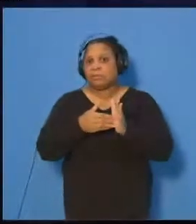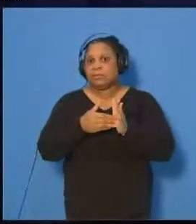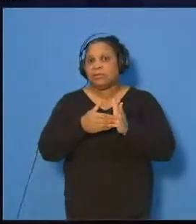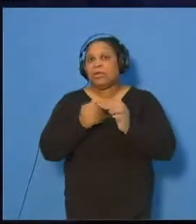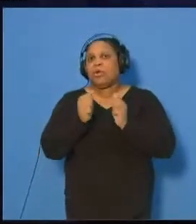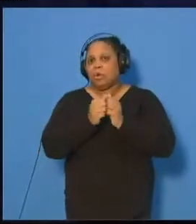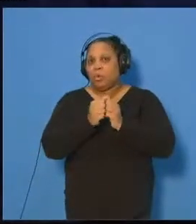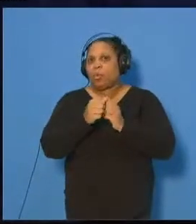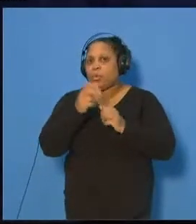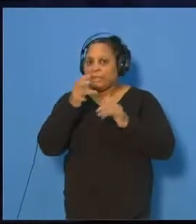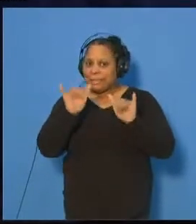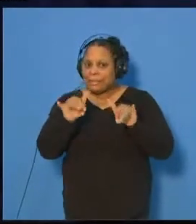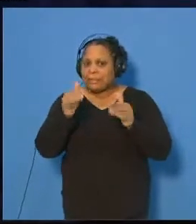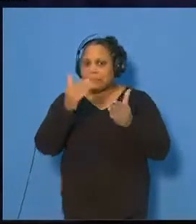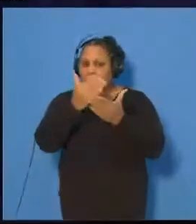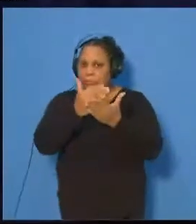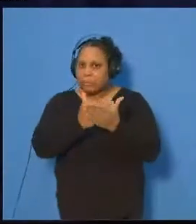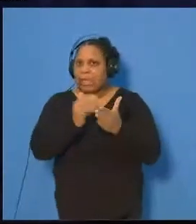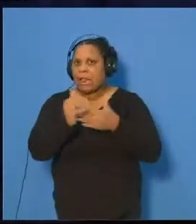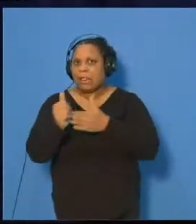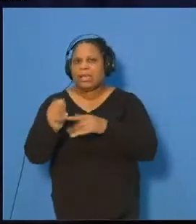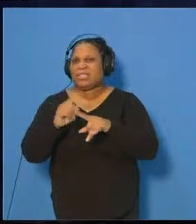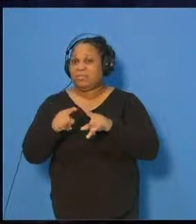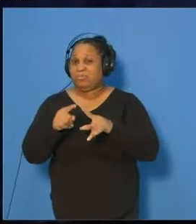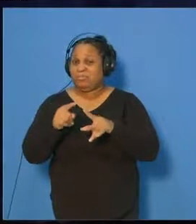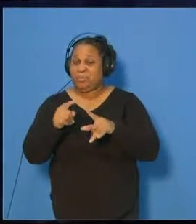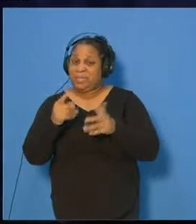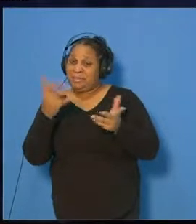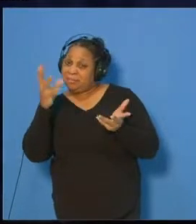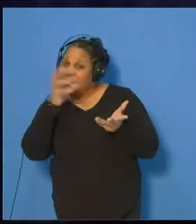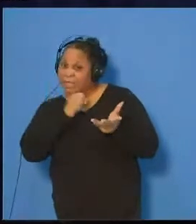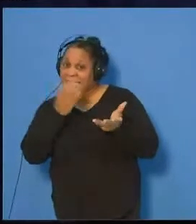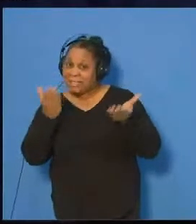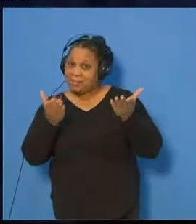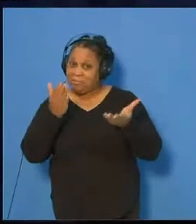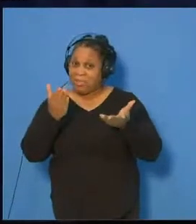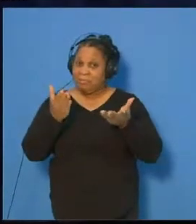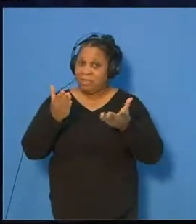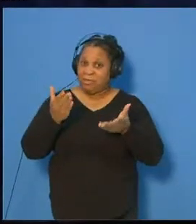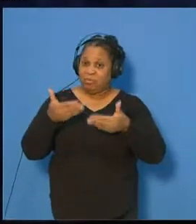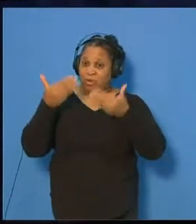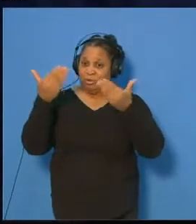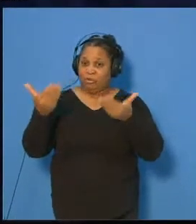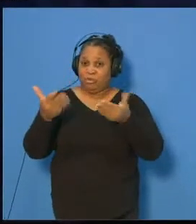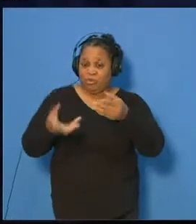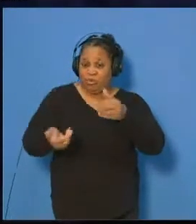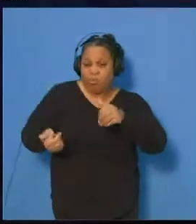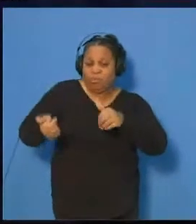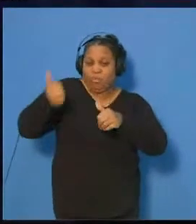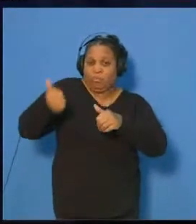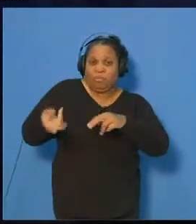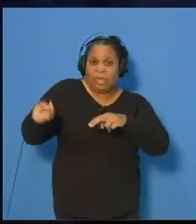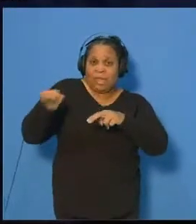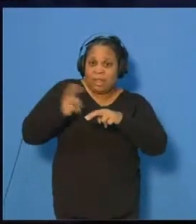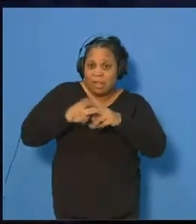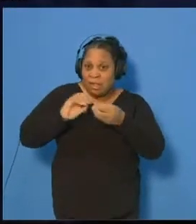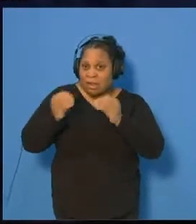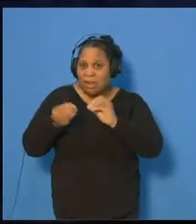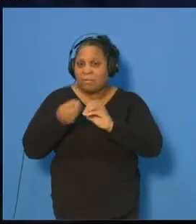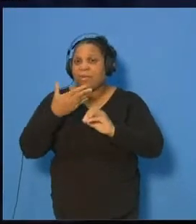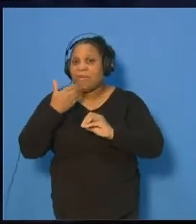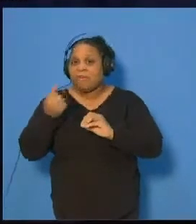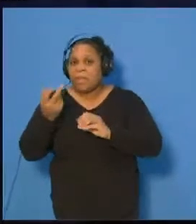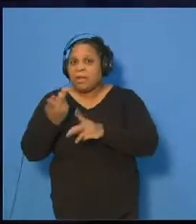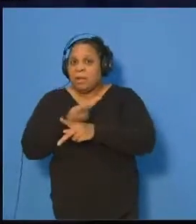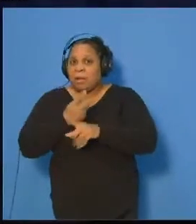regulations. So is it correct to say that the government could potentially reduce the estimated number of deaths for the better case scenario